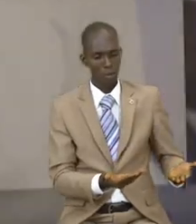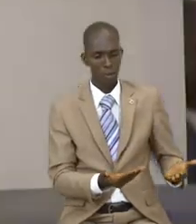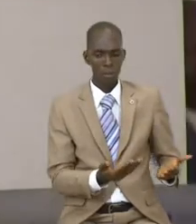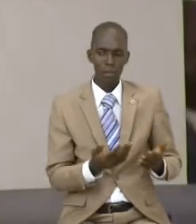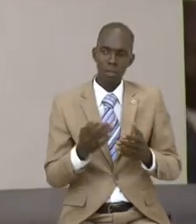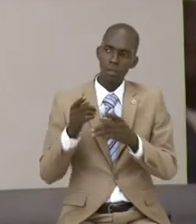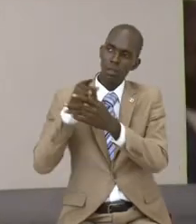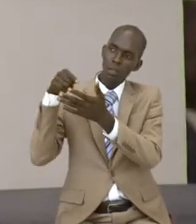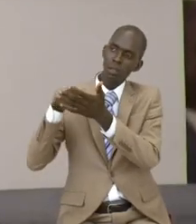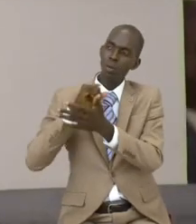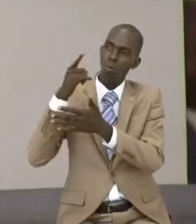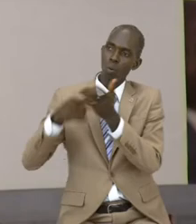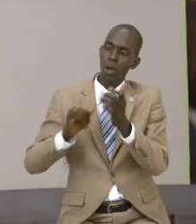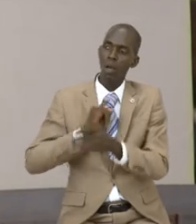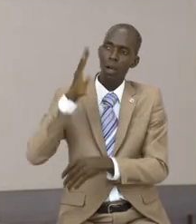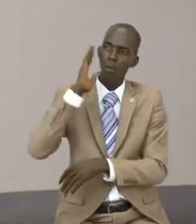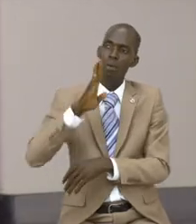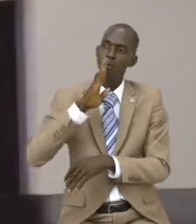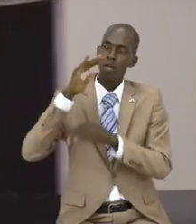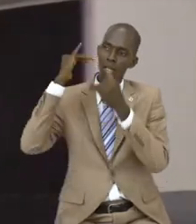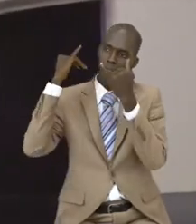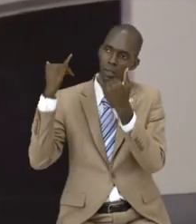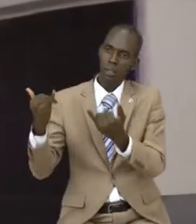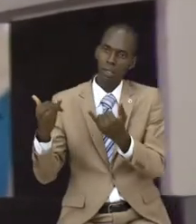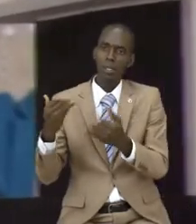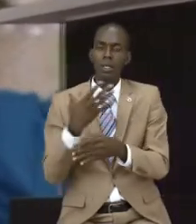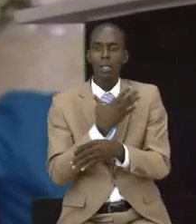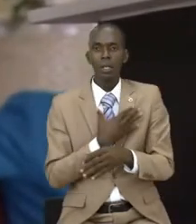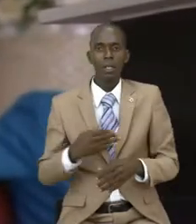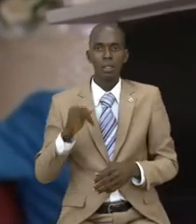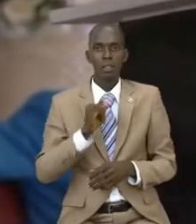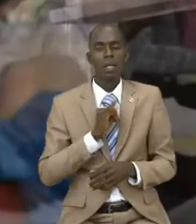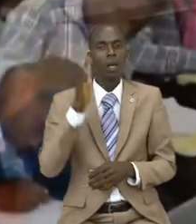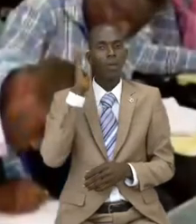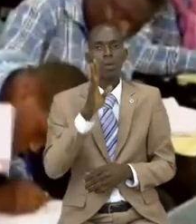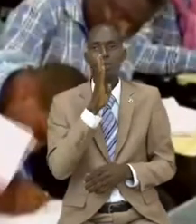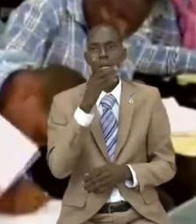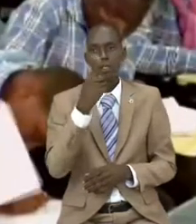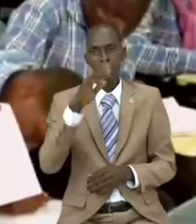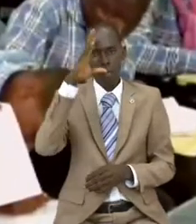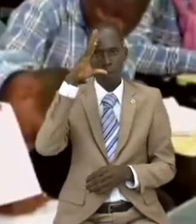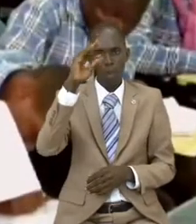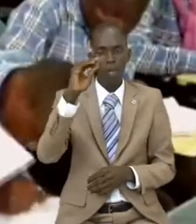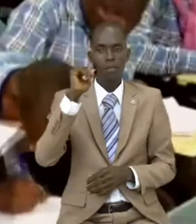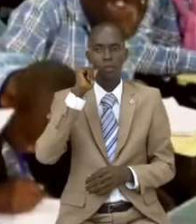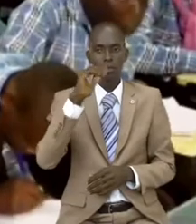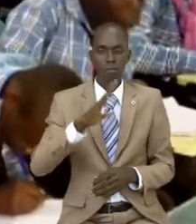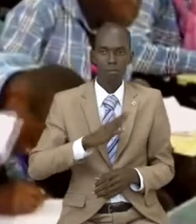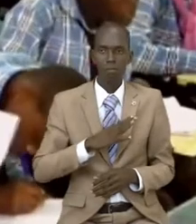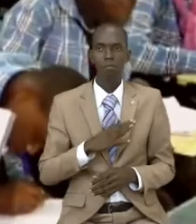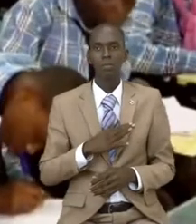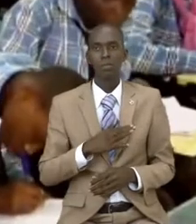going to be now. And I'm going to be the man, the woman, the lady,